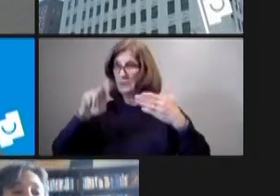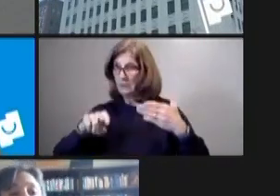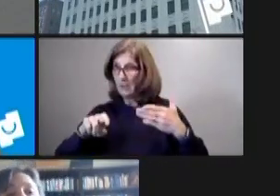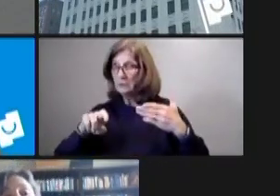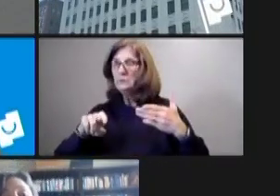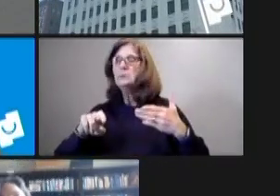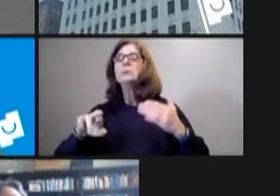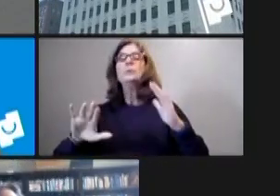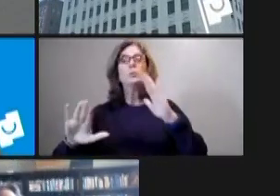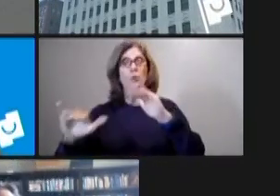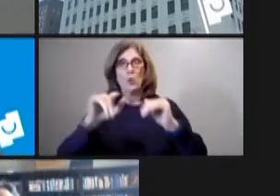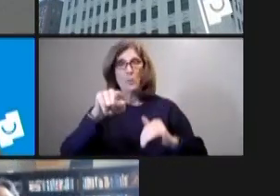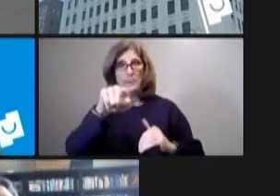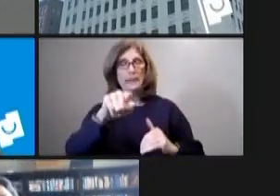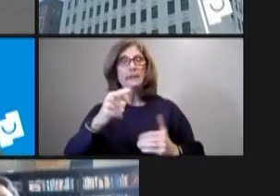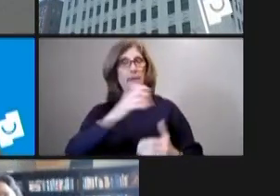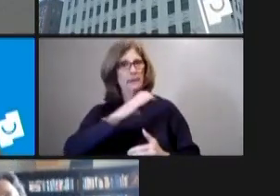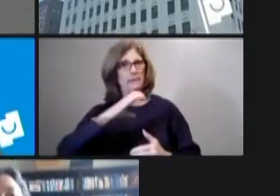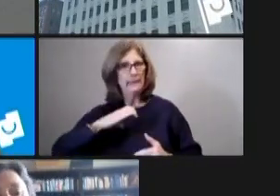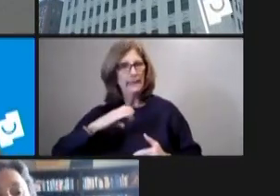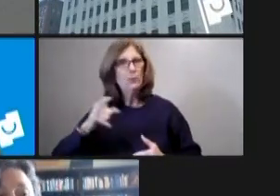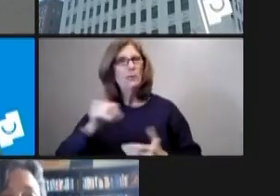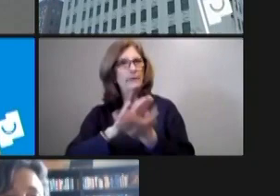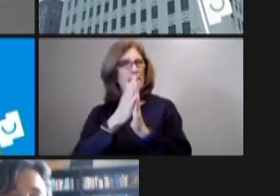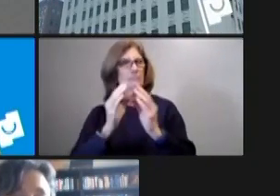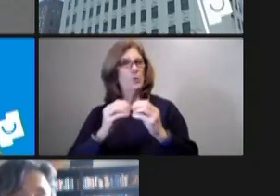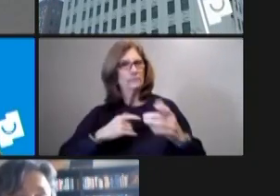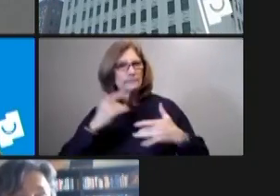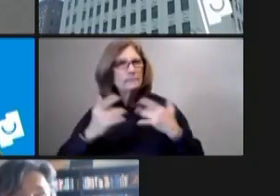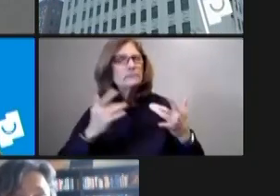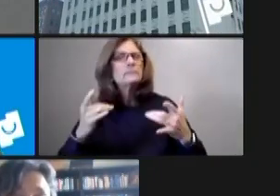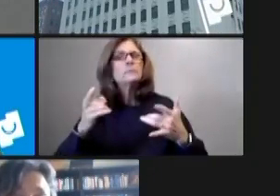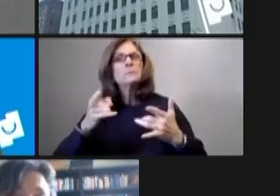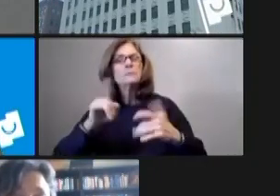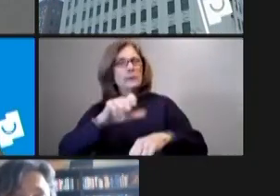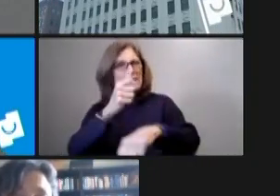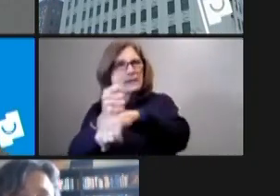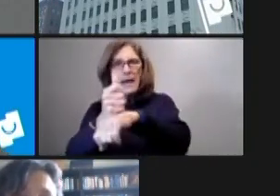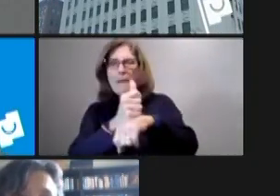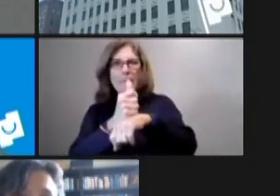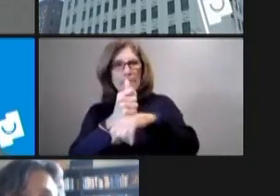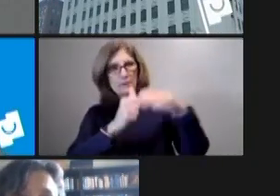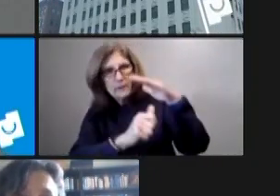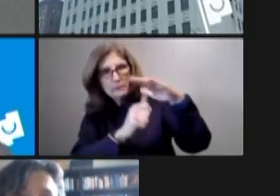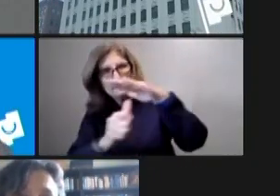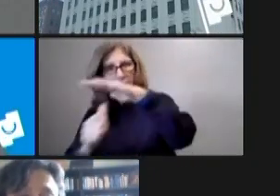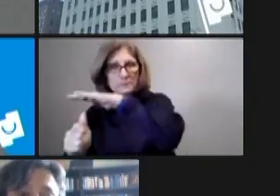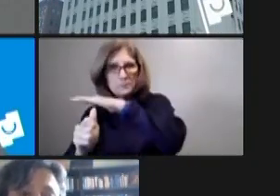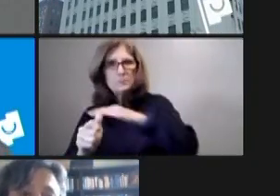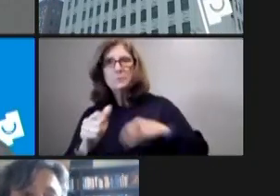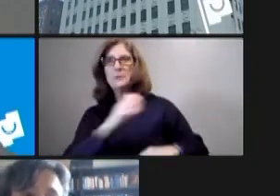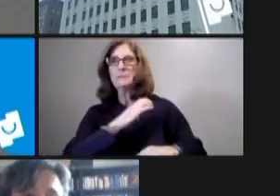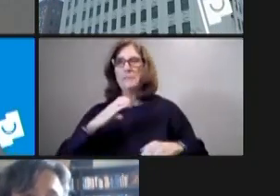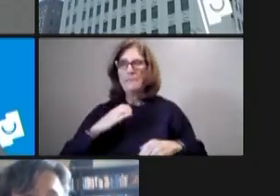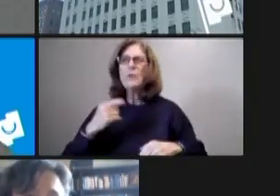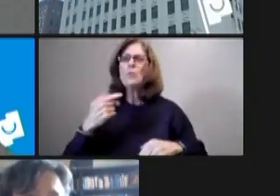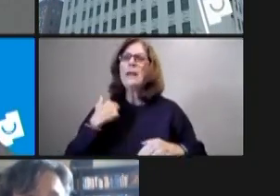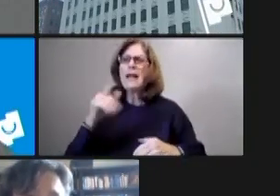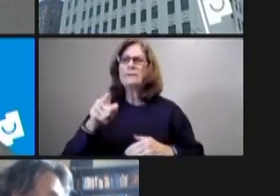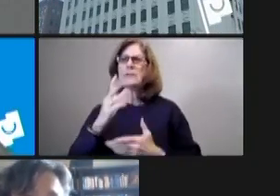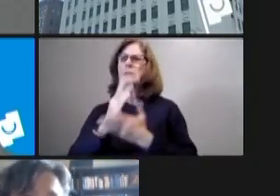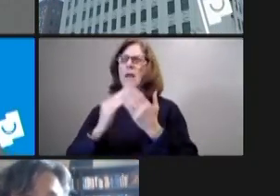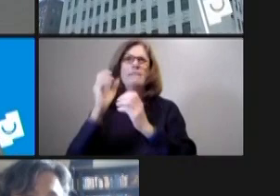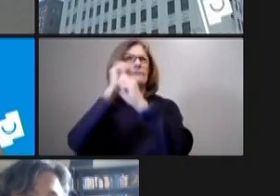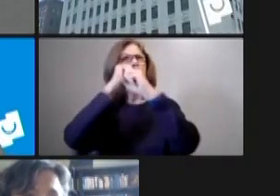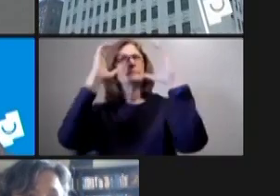reinvigorate the committees that we have currently, create any new committees that come out of that visioning exercises that we do.